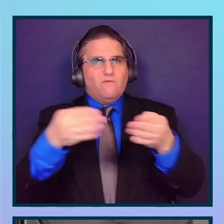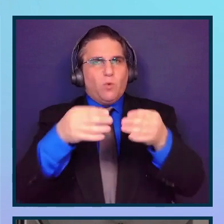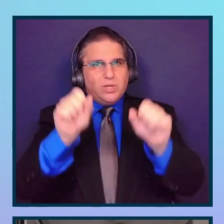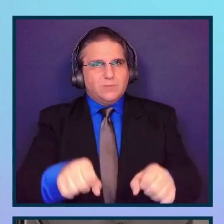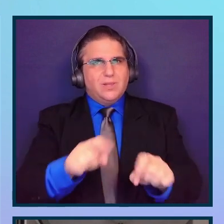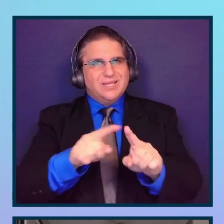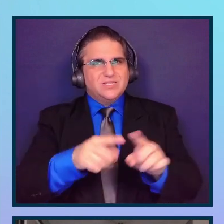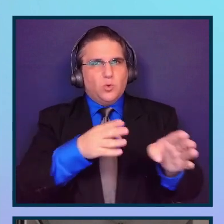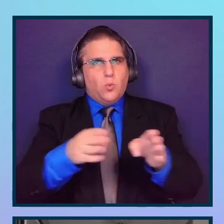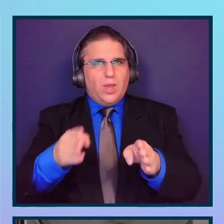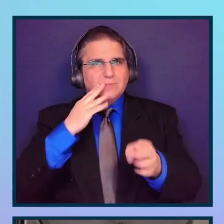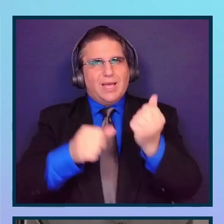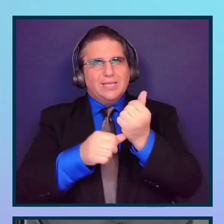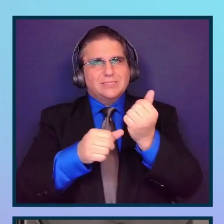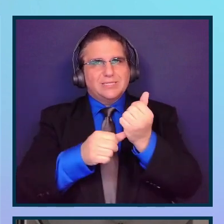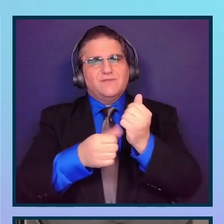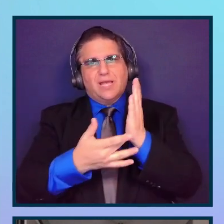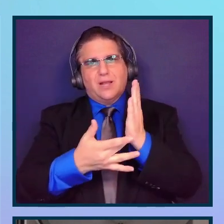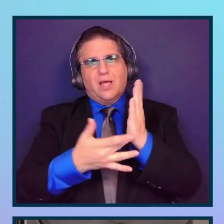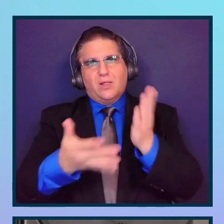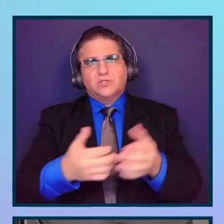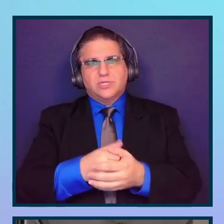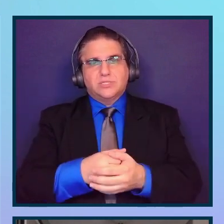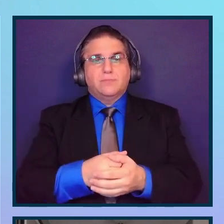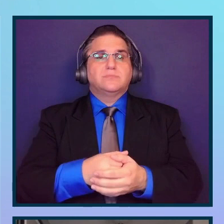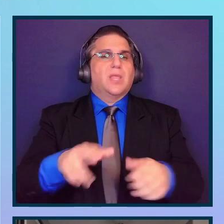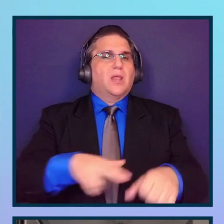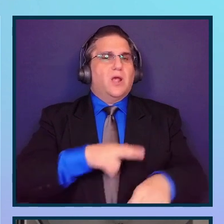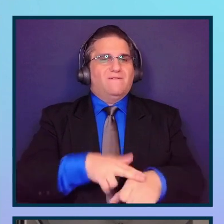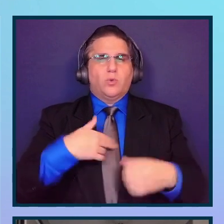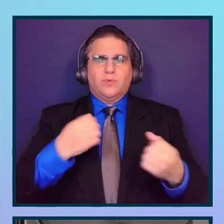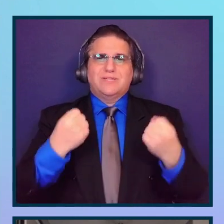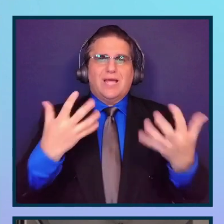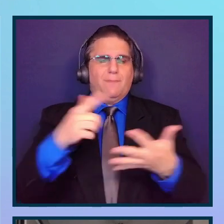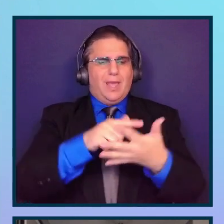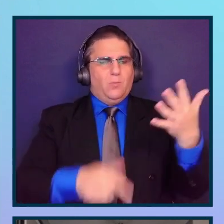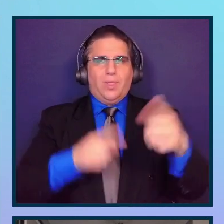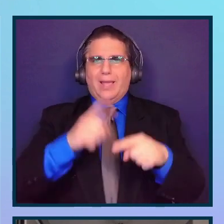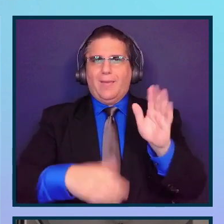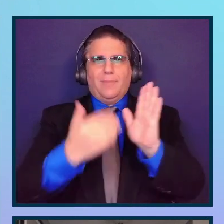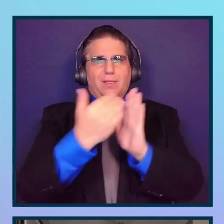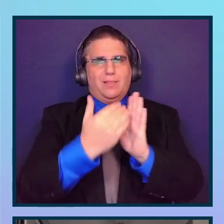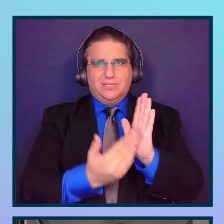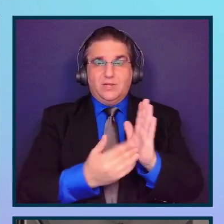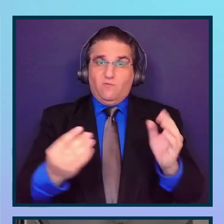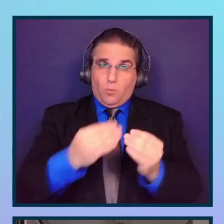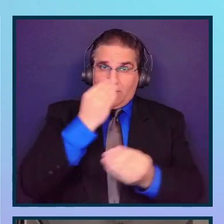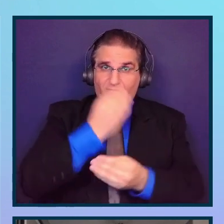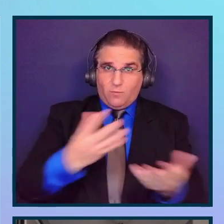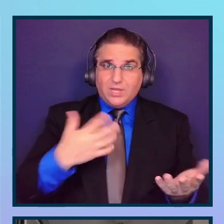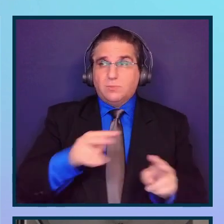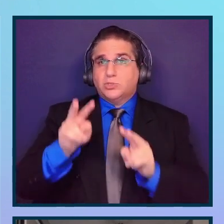ways by assistive technologies. And of course, we've done so much more that can't be listed. For more information, please view